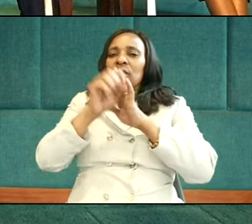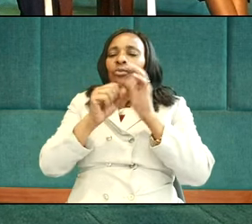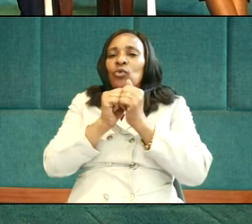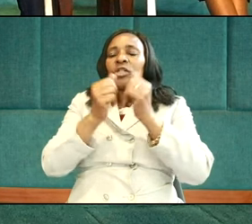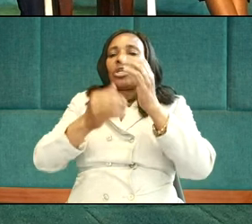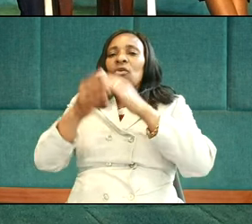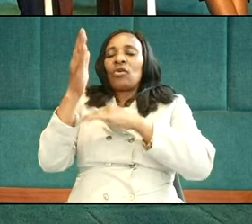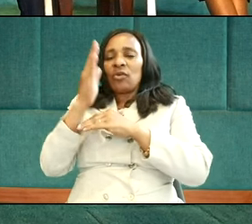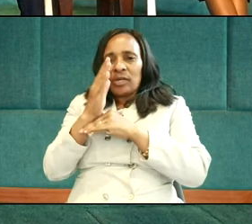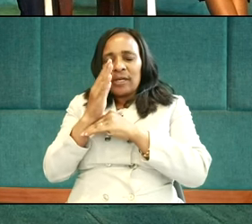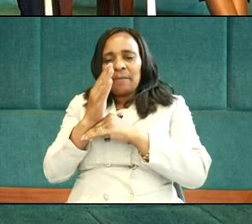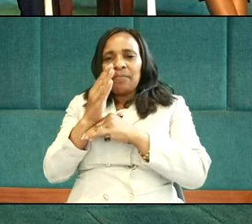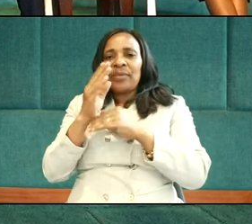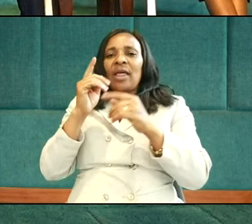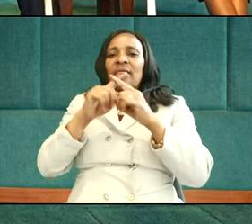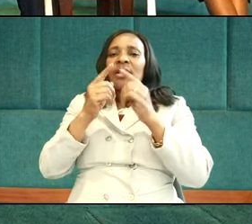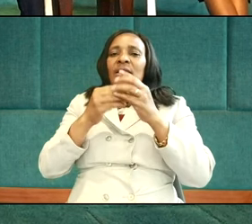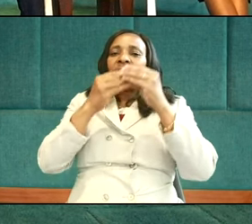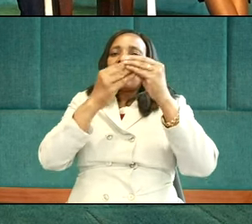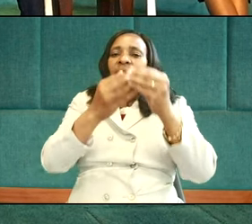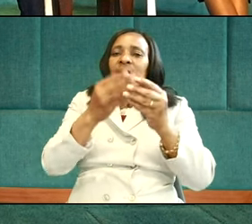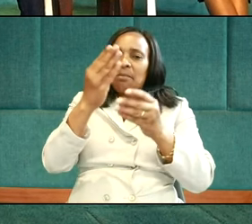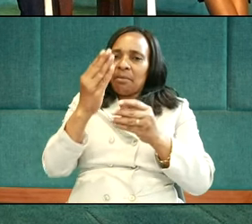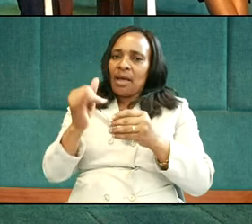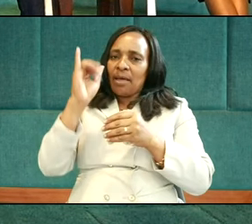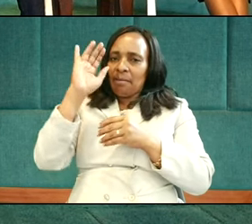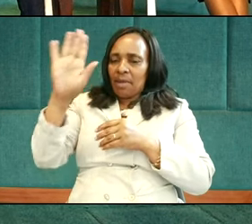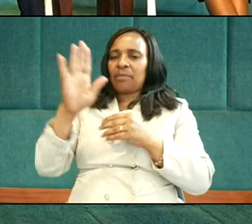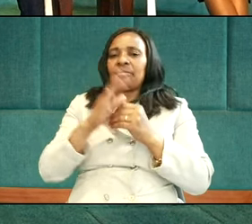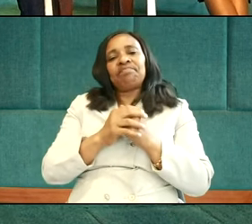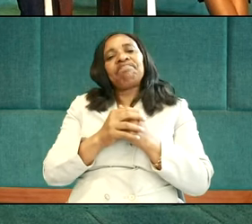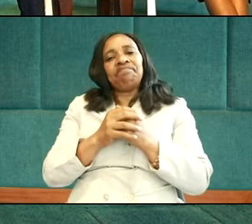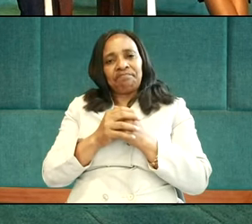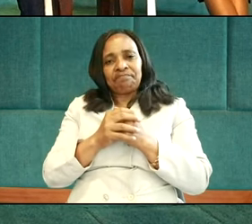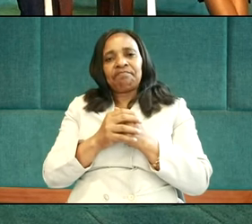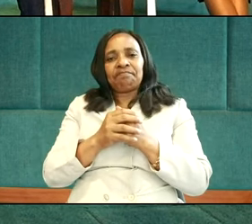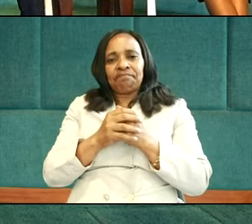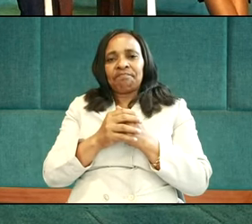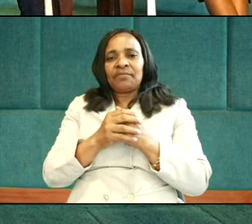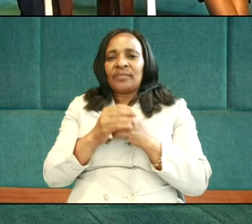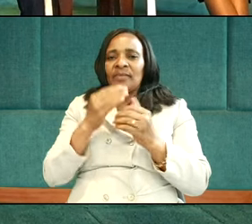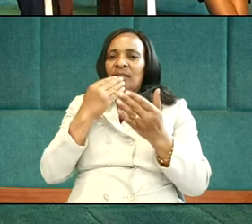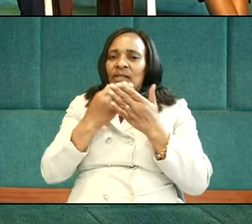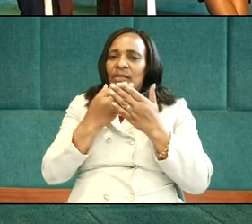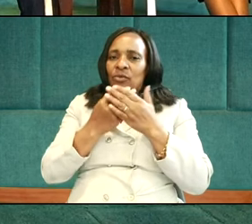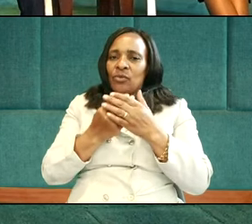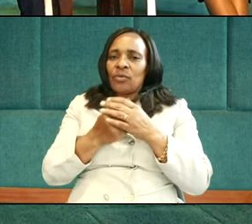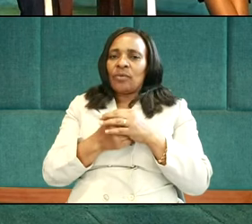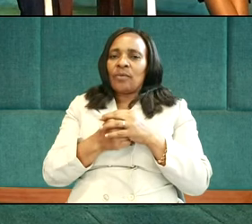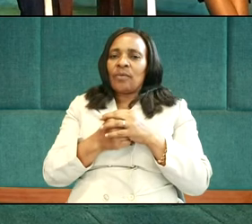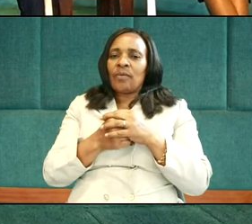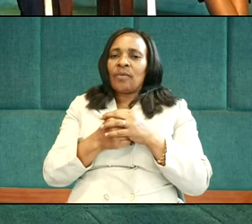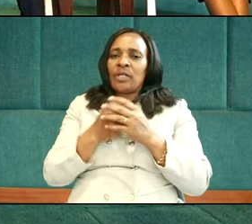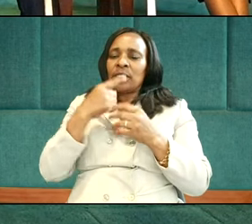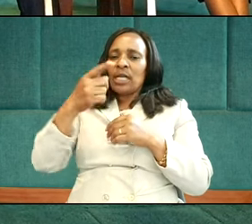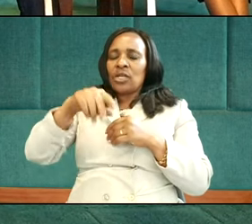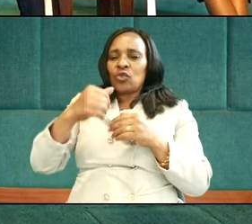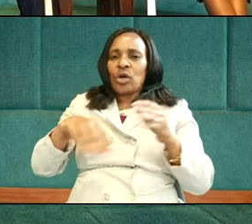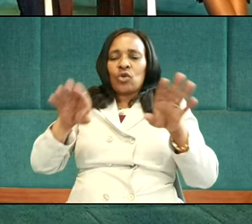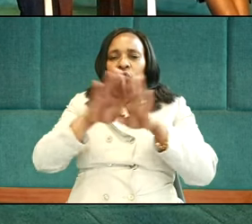lead Him and be led by Him. Yeah. Thank you, Biyaki. Peter, you can tell us your closing